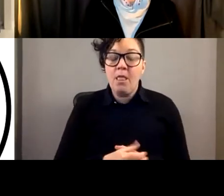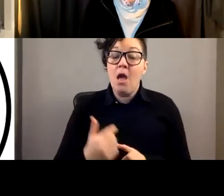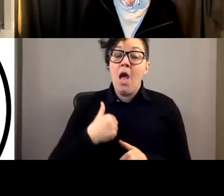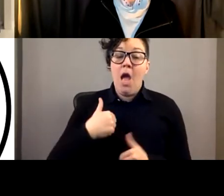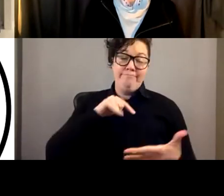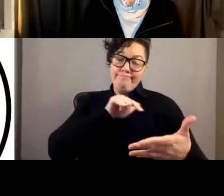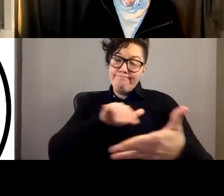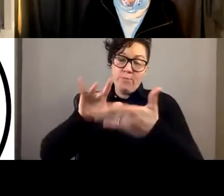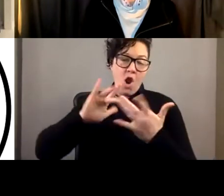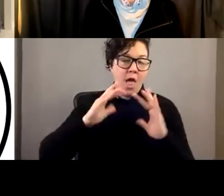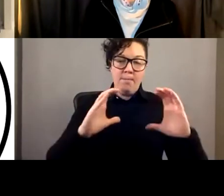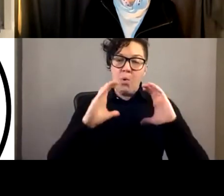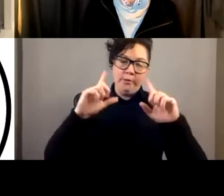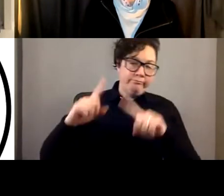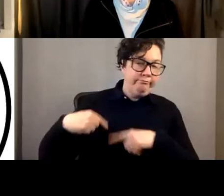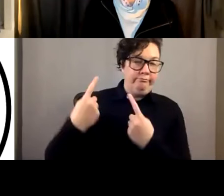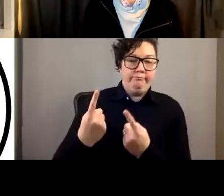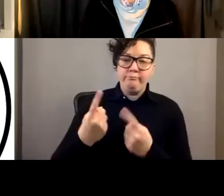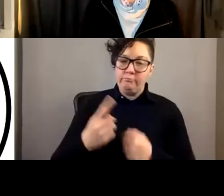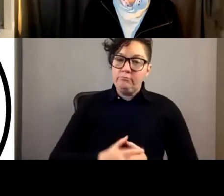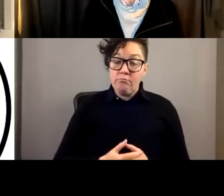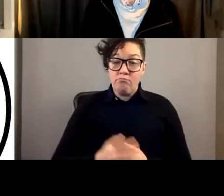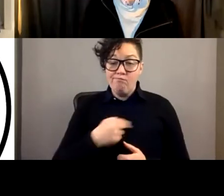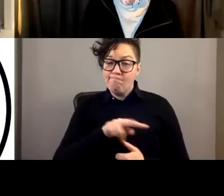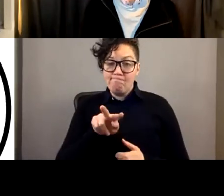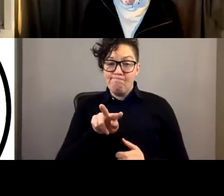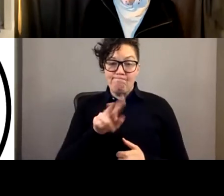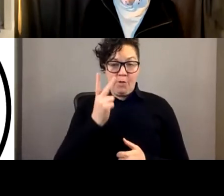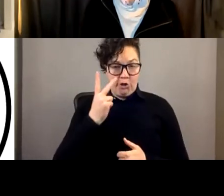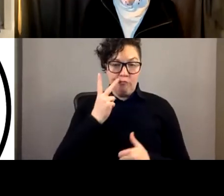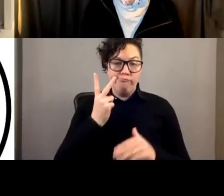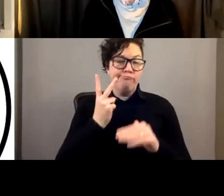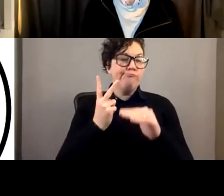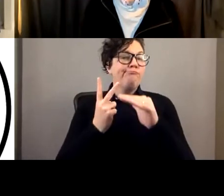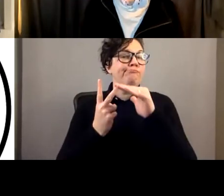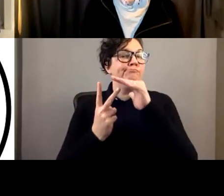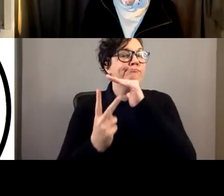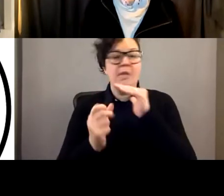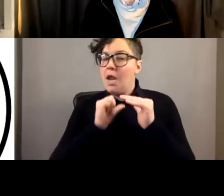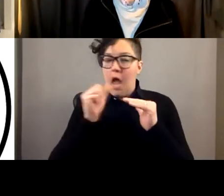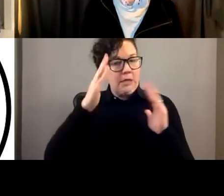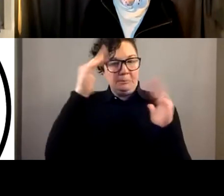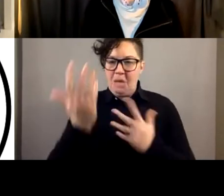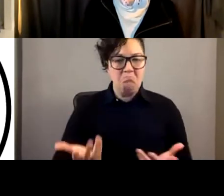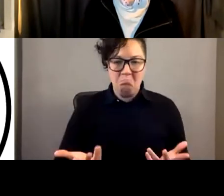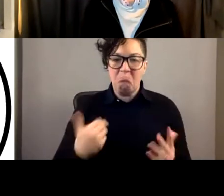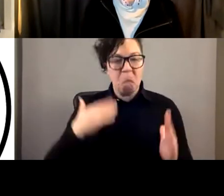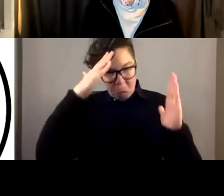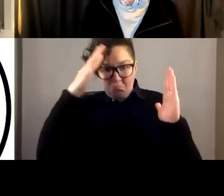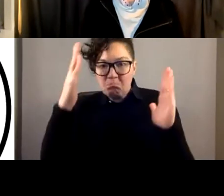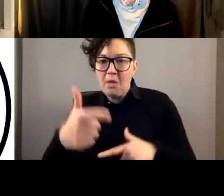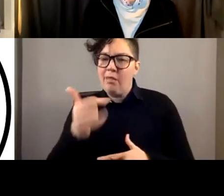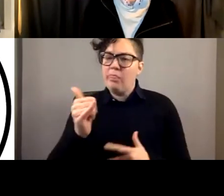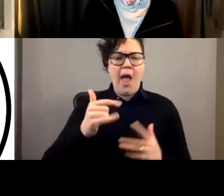the events are not unexpected. They're the culmination of decades of hateful rhetoric, coordinated